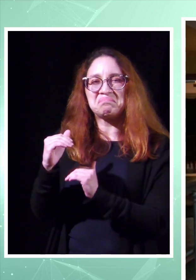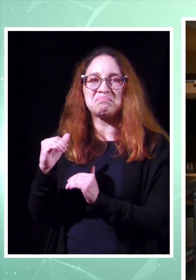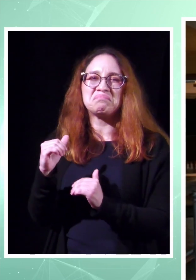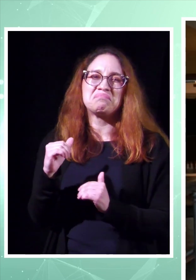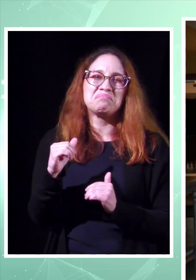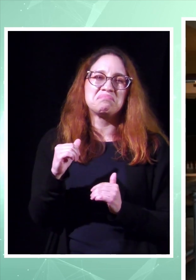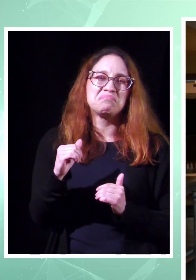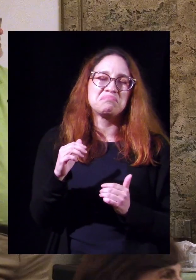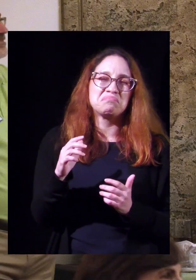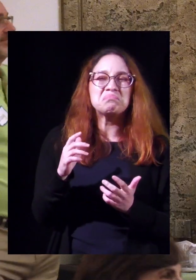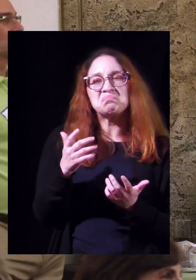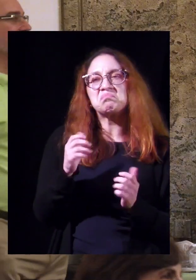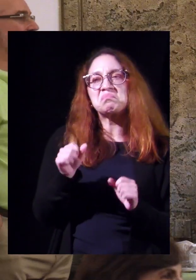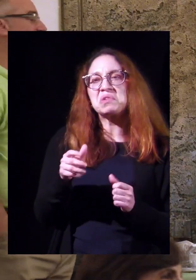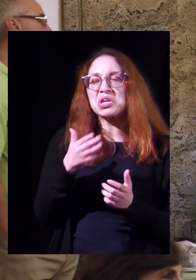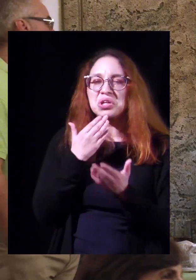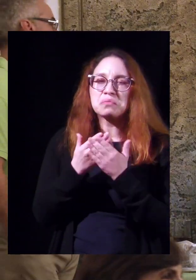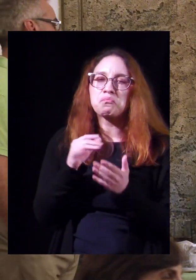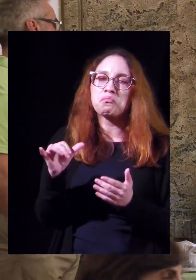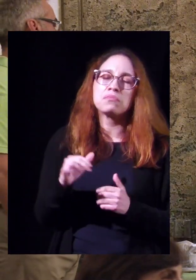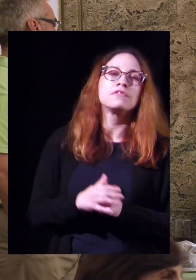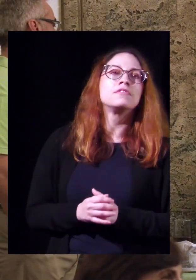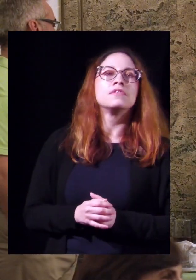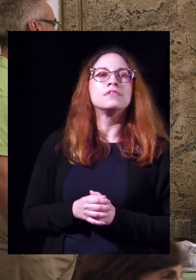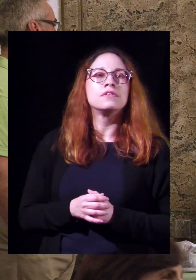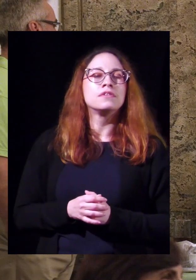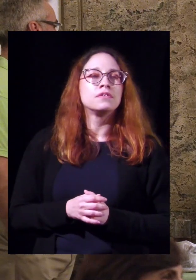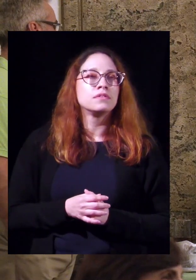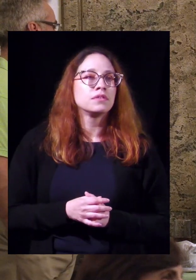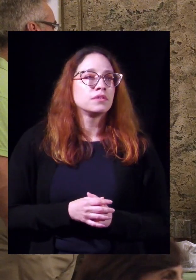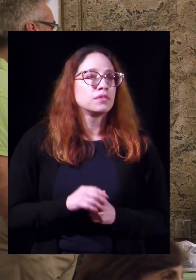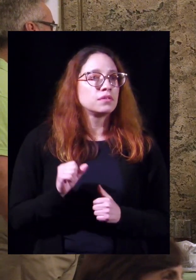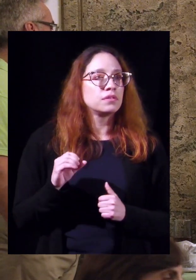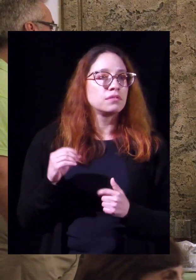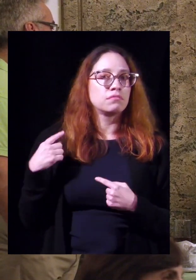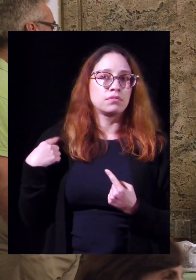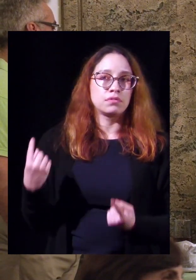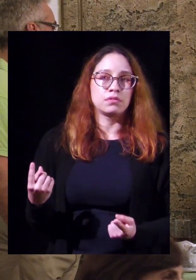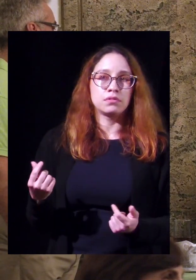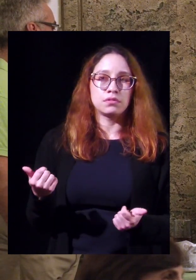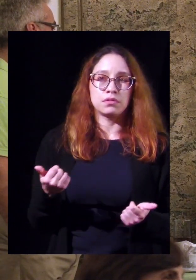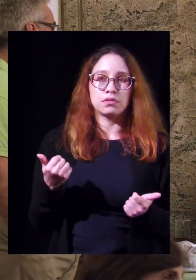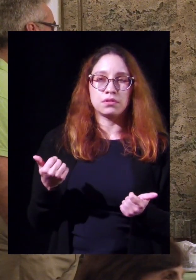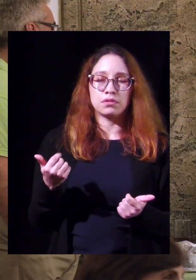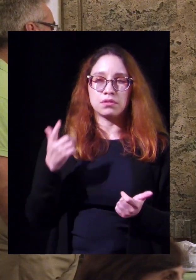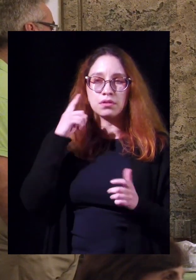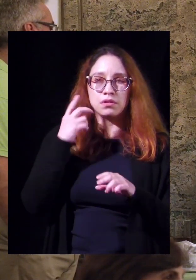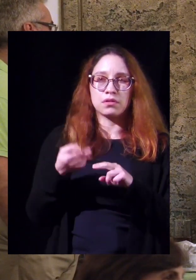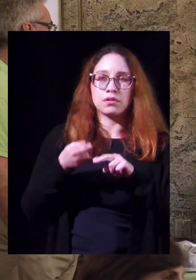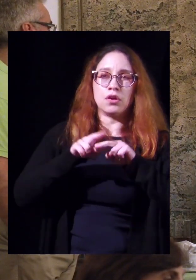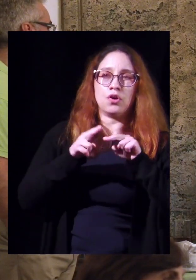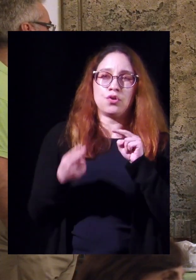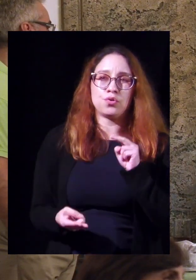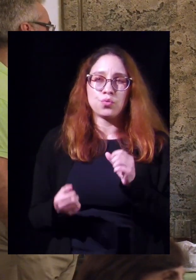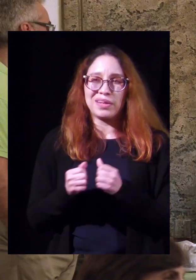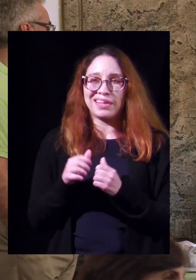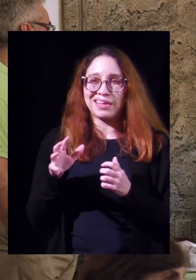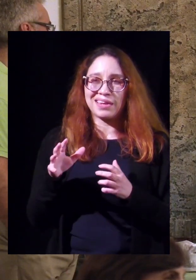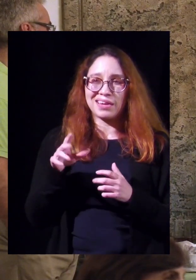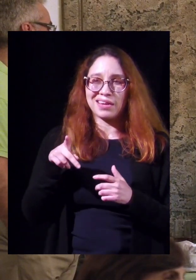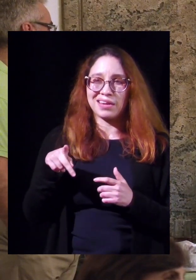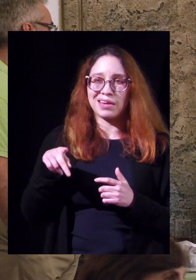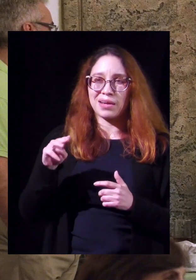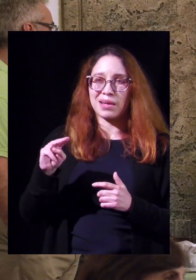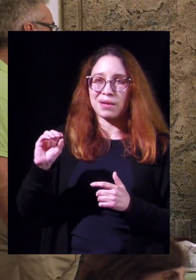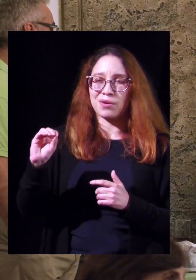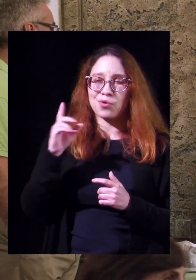be underappreciated. Great. Thank you for that. So far, are you aware of an increase or decrease association of PML